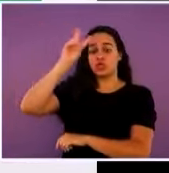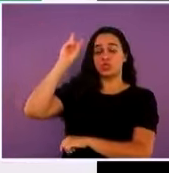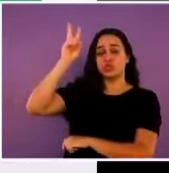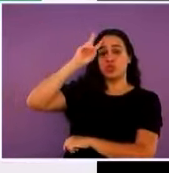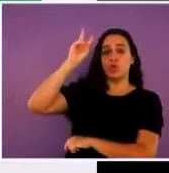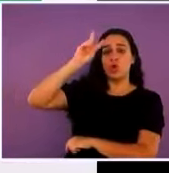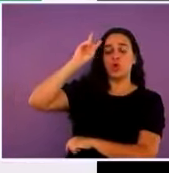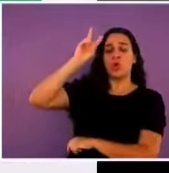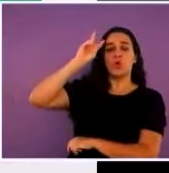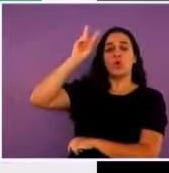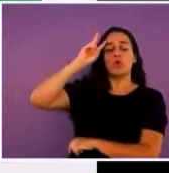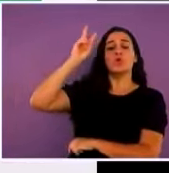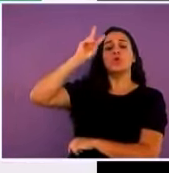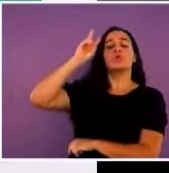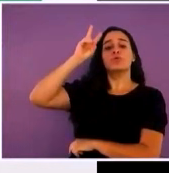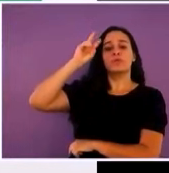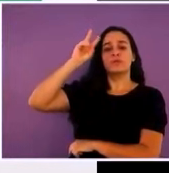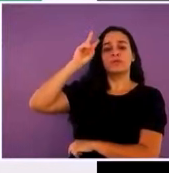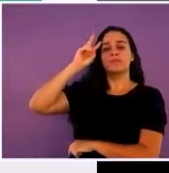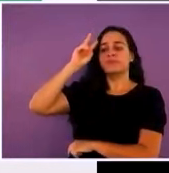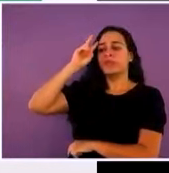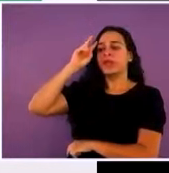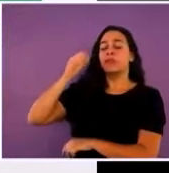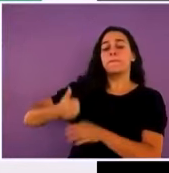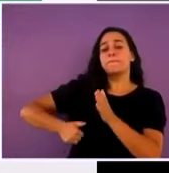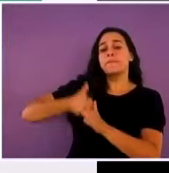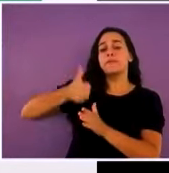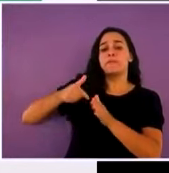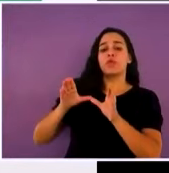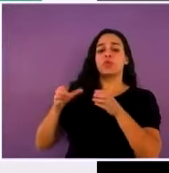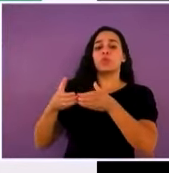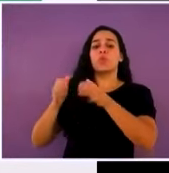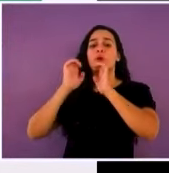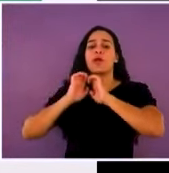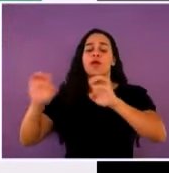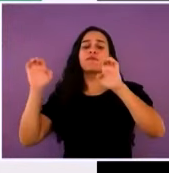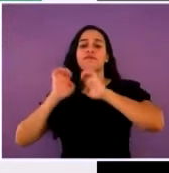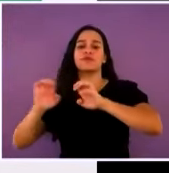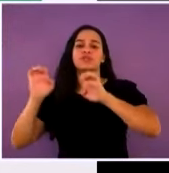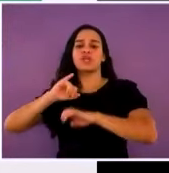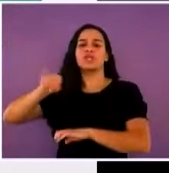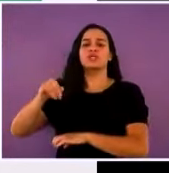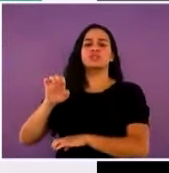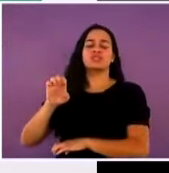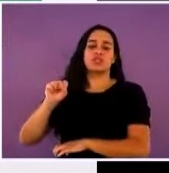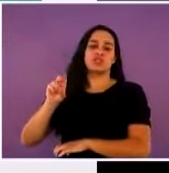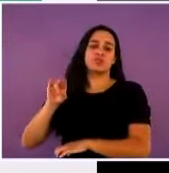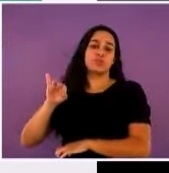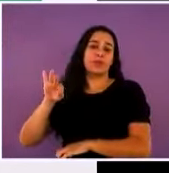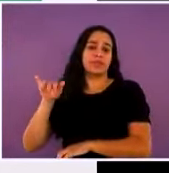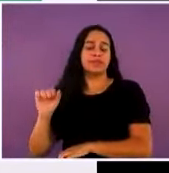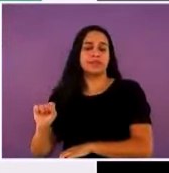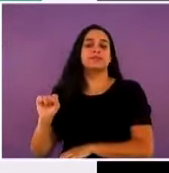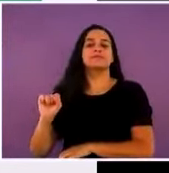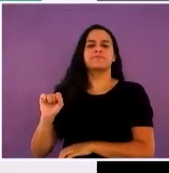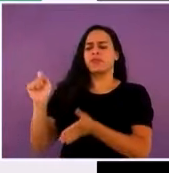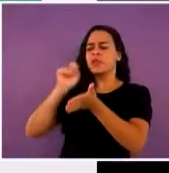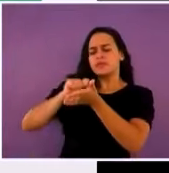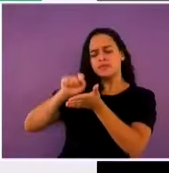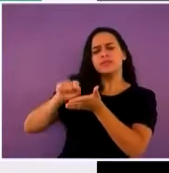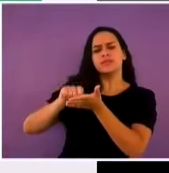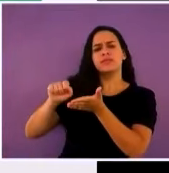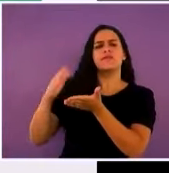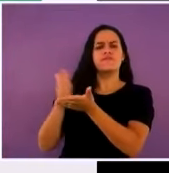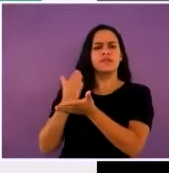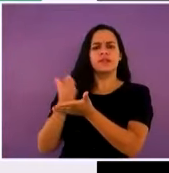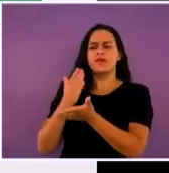this little book was published in Spanish. Esse pequeno livro foi publicado em espanhol. And after him becoming pope,